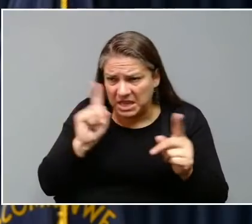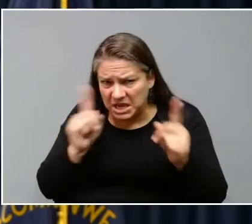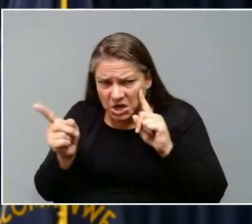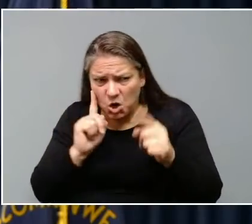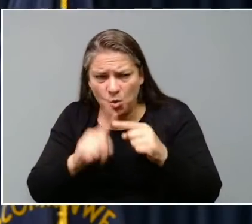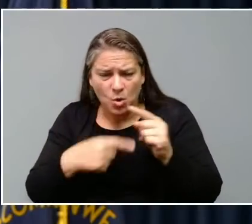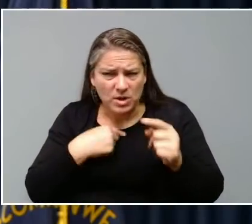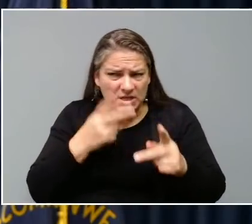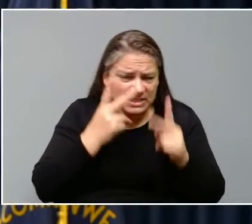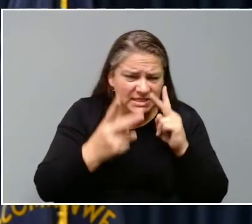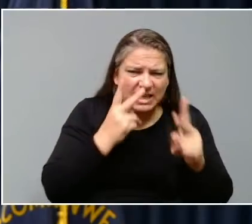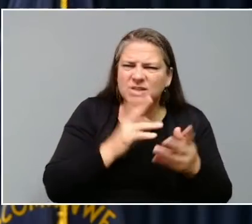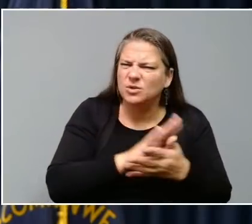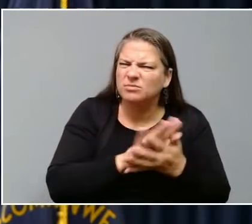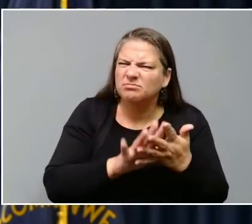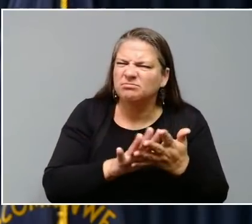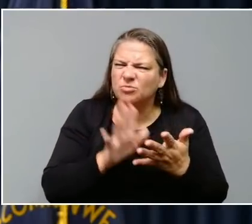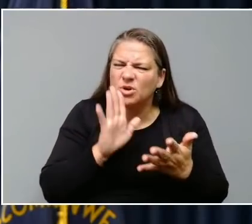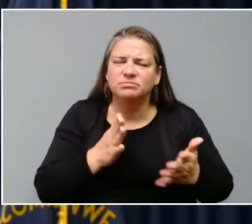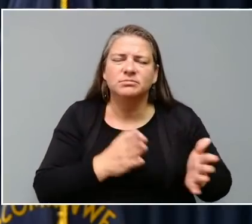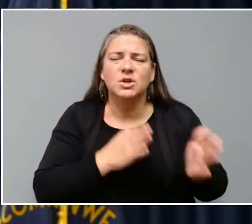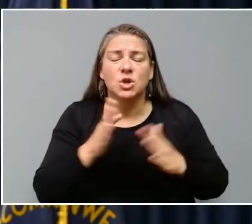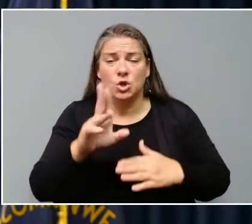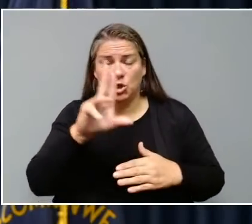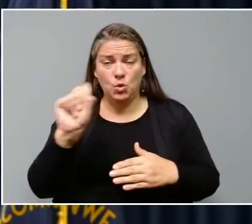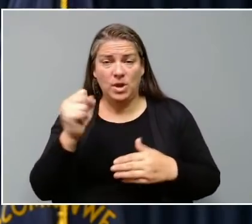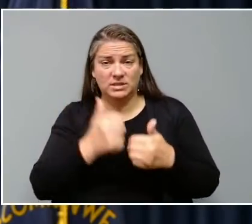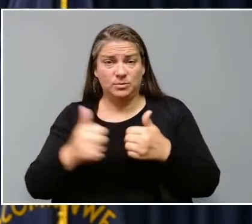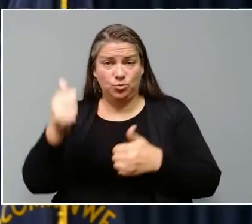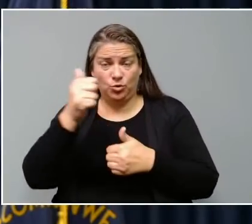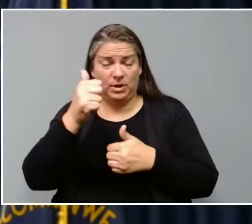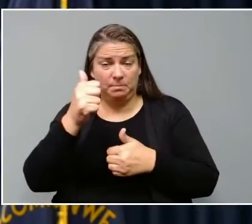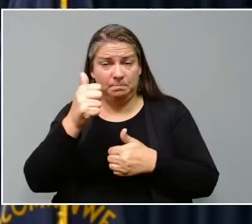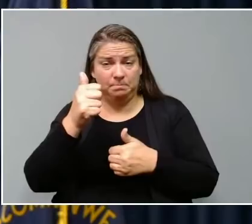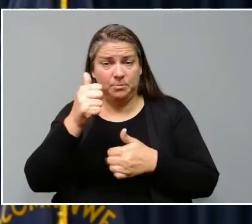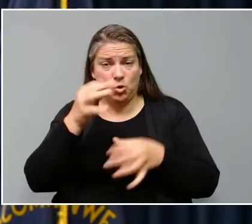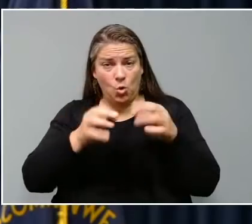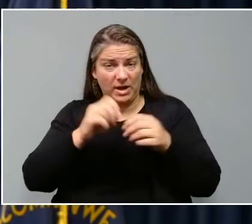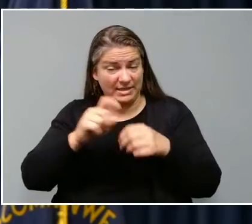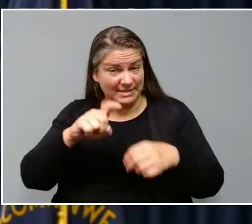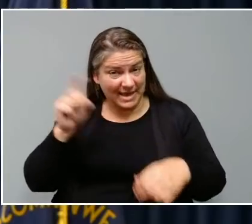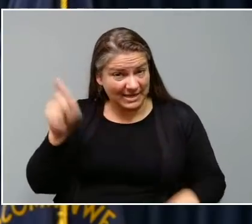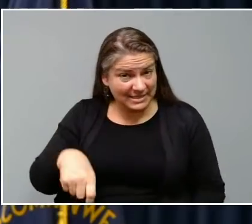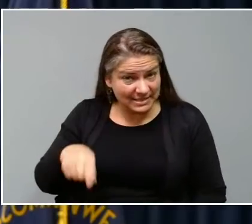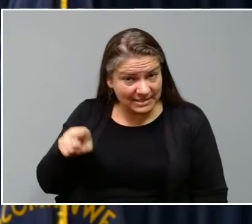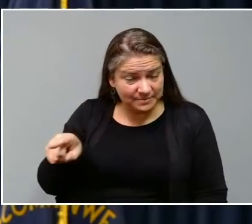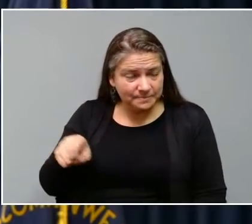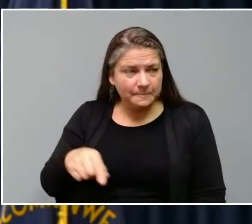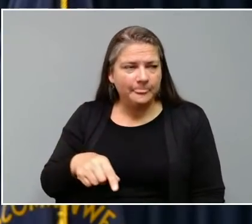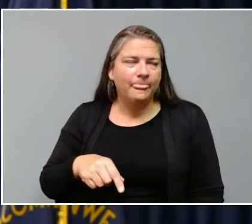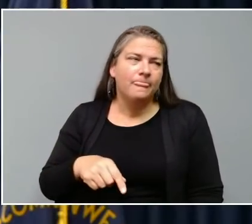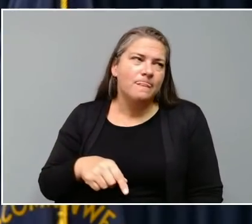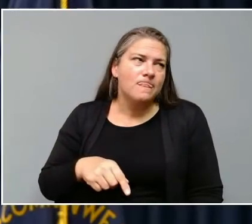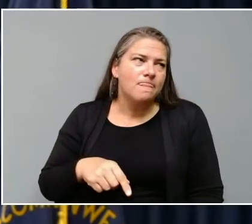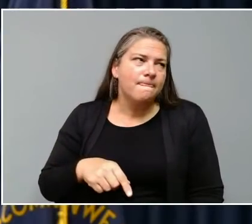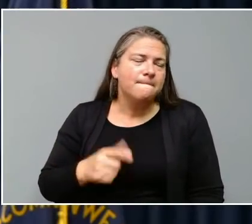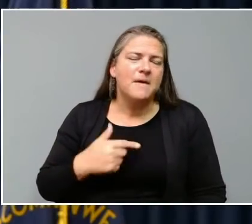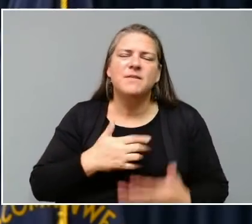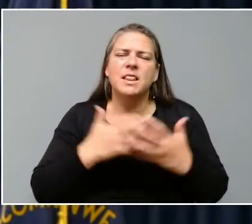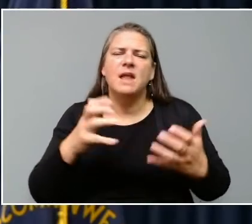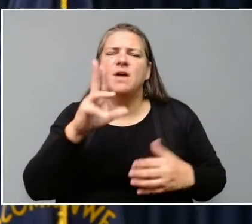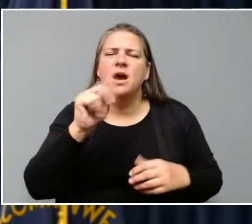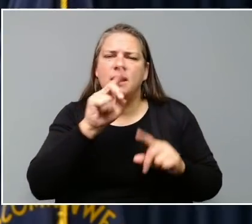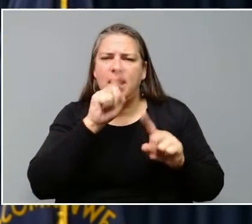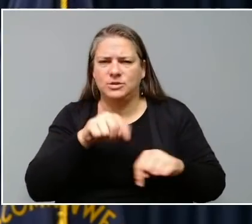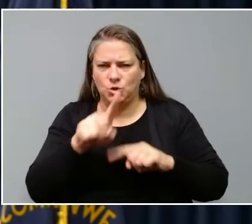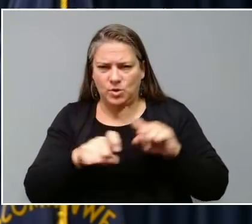The U.S. Supreme Court ruling in Texas, I think there's a lot of unanswered questions because I think that law